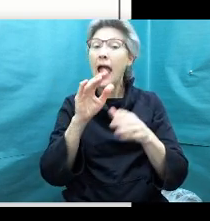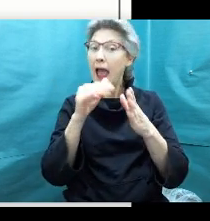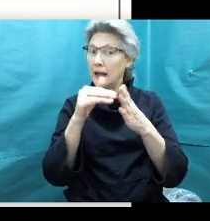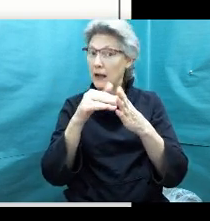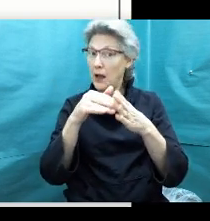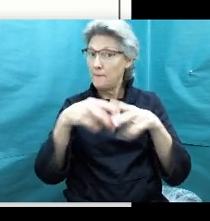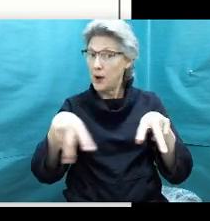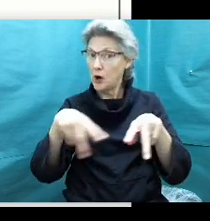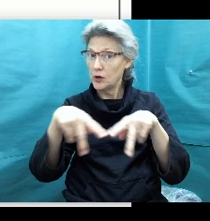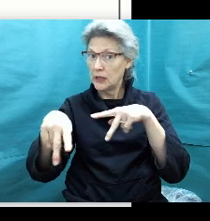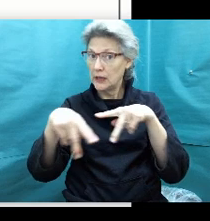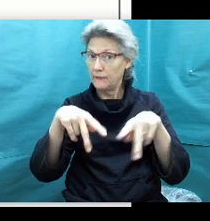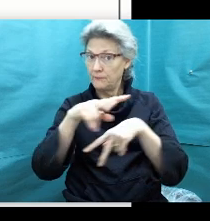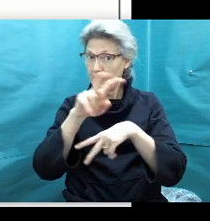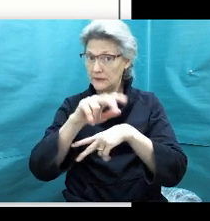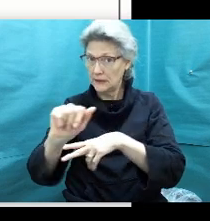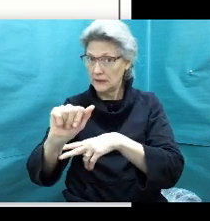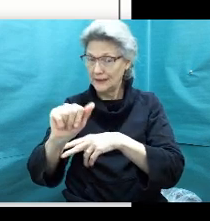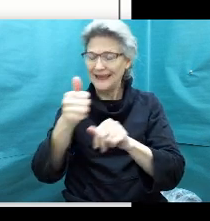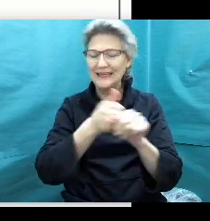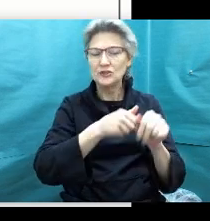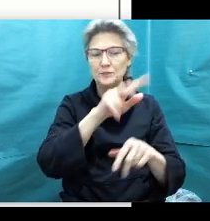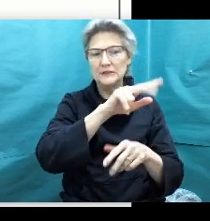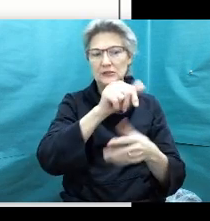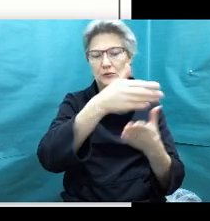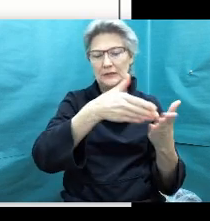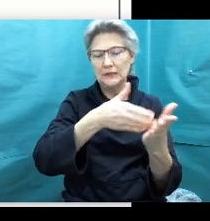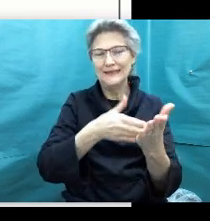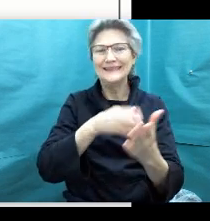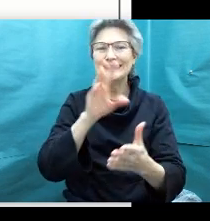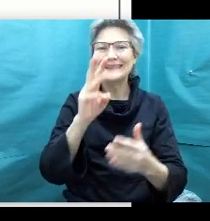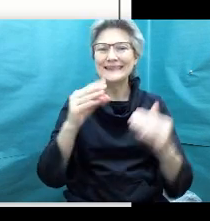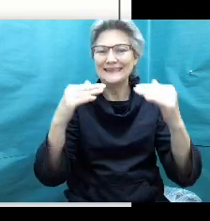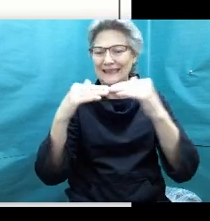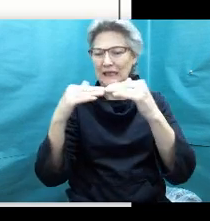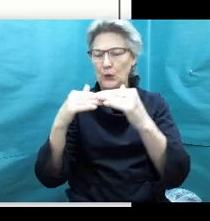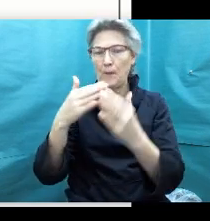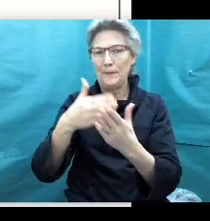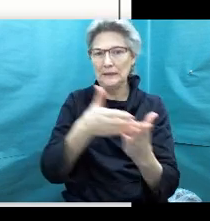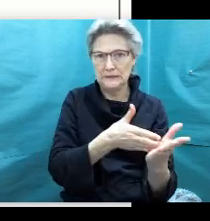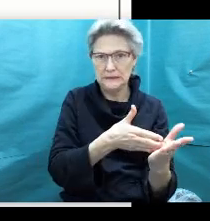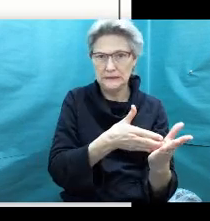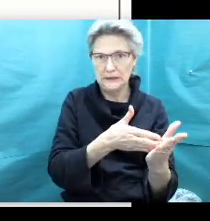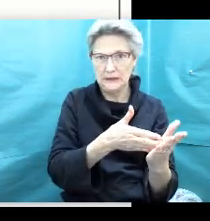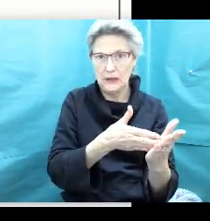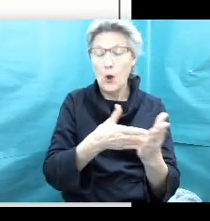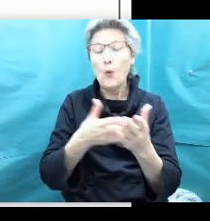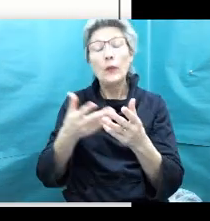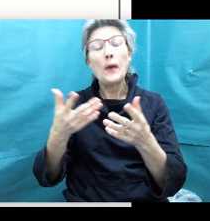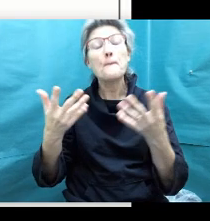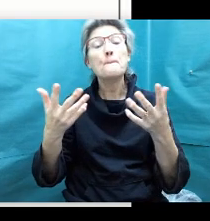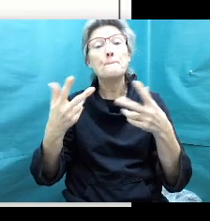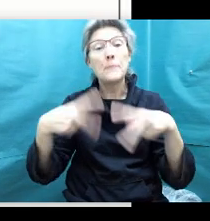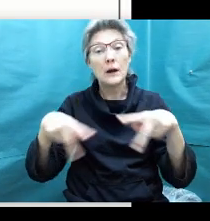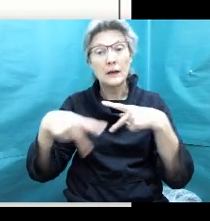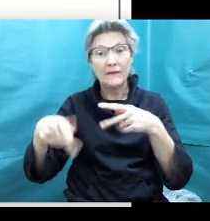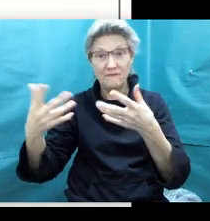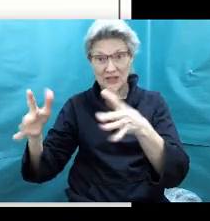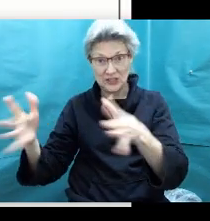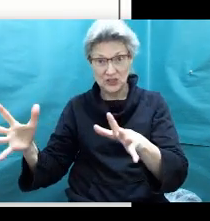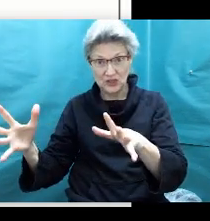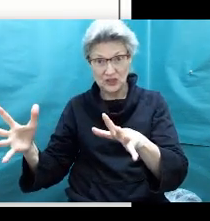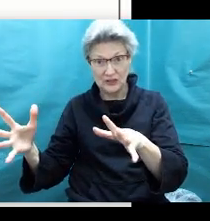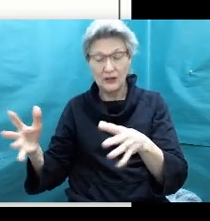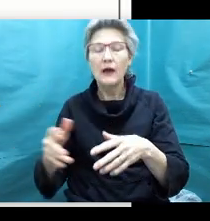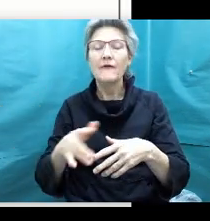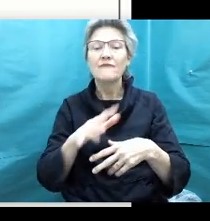party, each pizza was cut into 6 equal slices. At the end of the party, there was 5/6 of